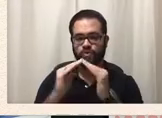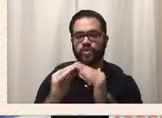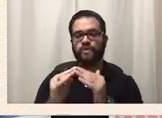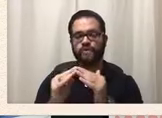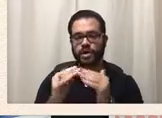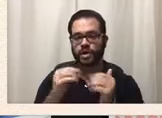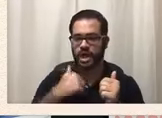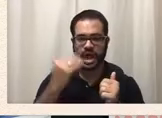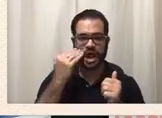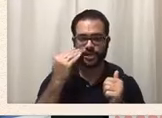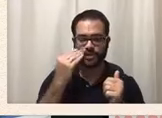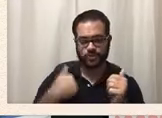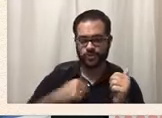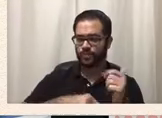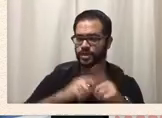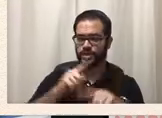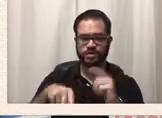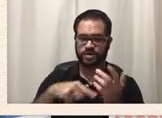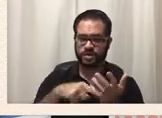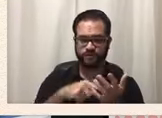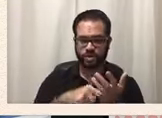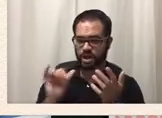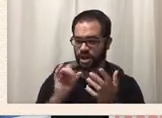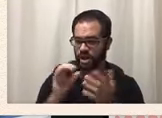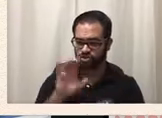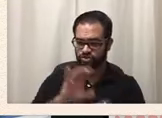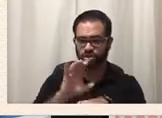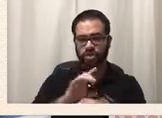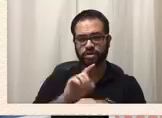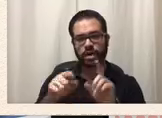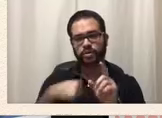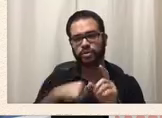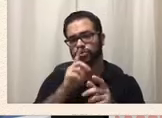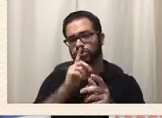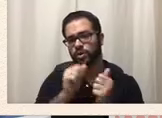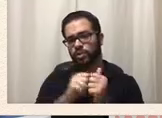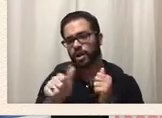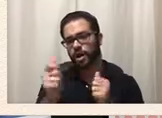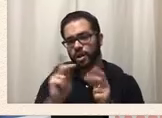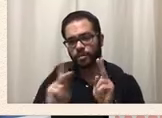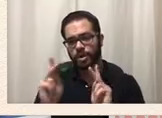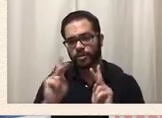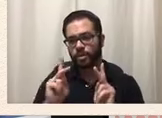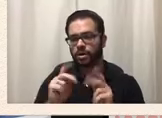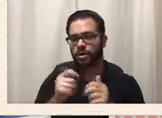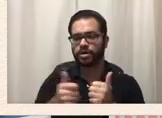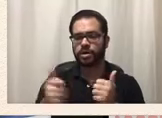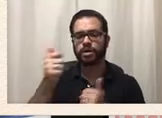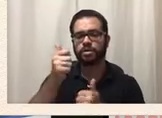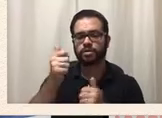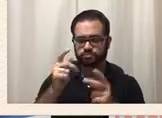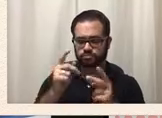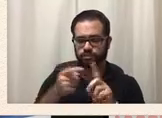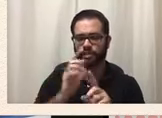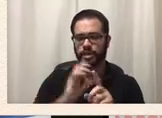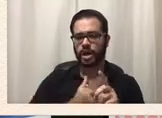afford. And so I was talking to some other people, and one of the elders, Ryan Bard at our church, he said, "You know,